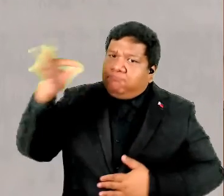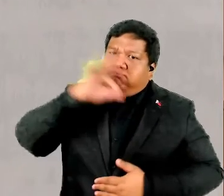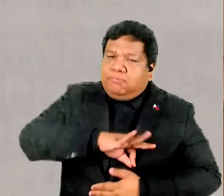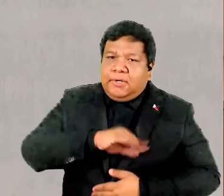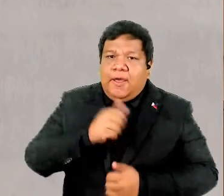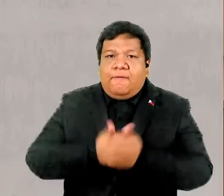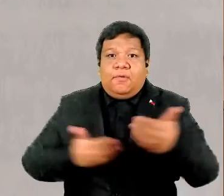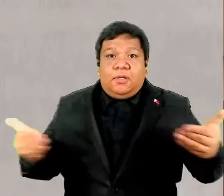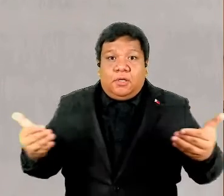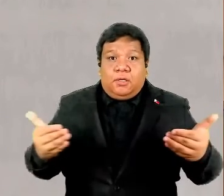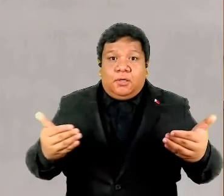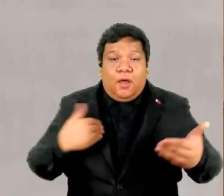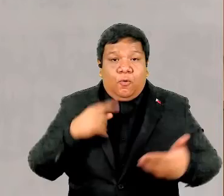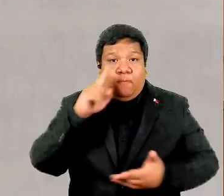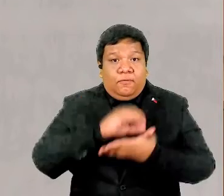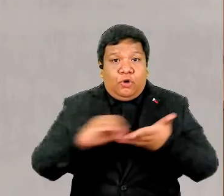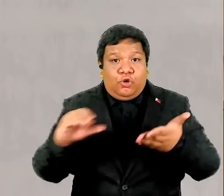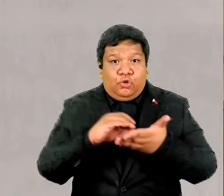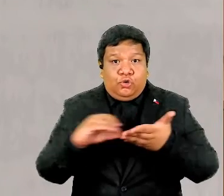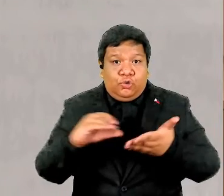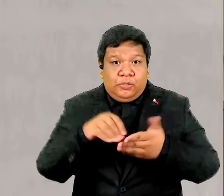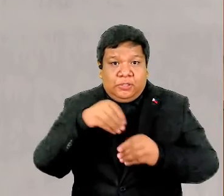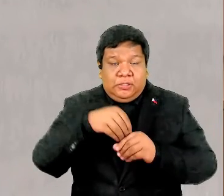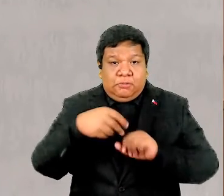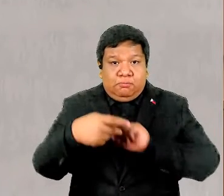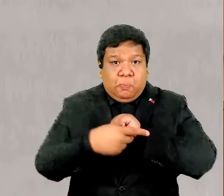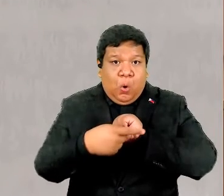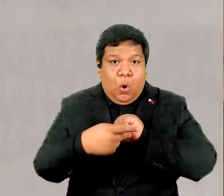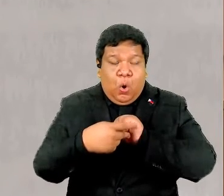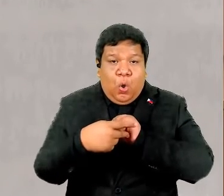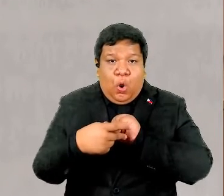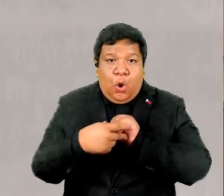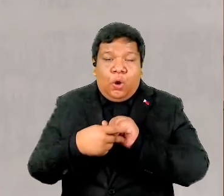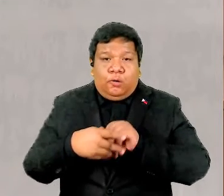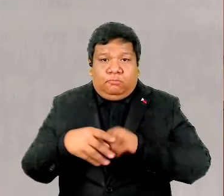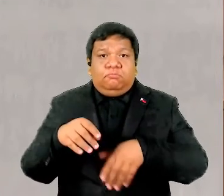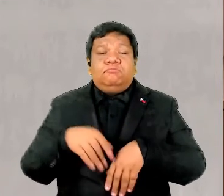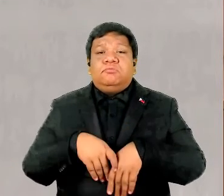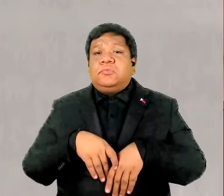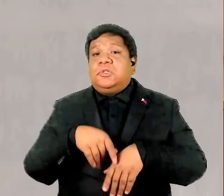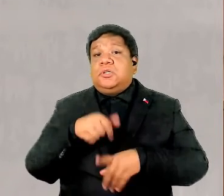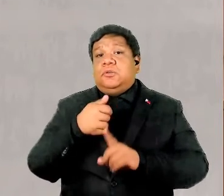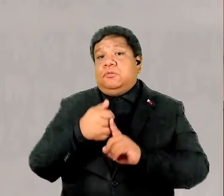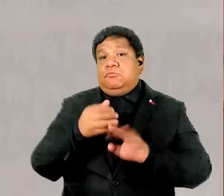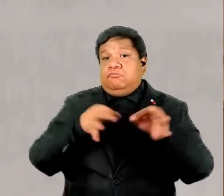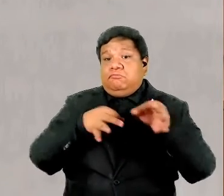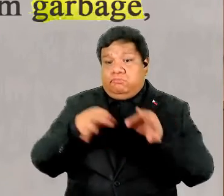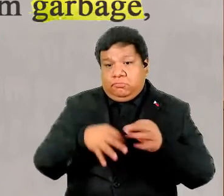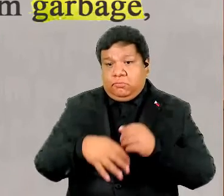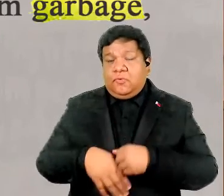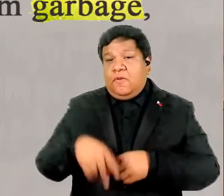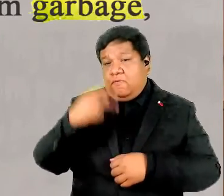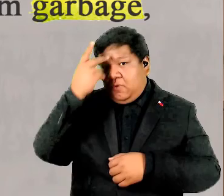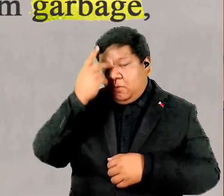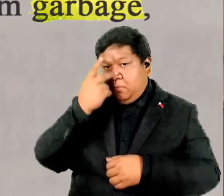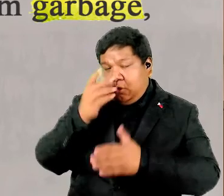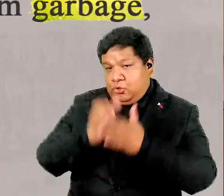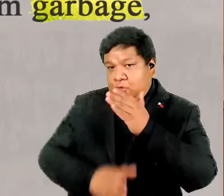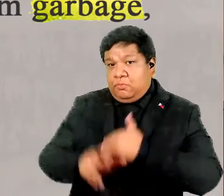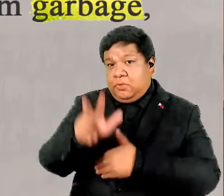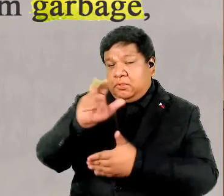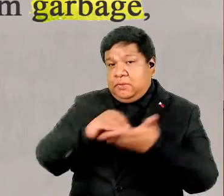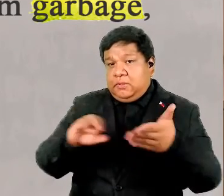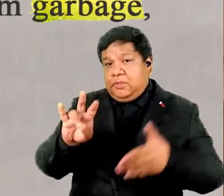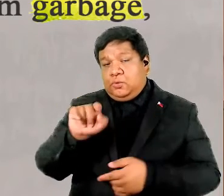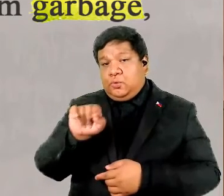everything. If we have one verse in Paul's letter that will define his life as a servant of Christ, this will be the verse. Philippians